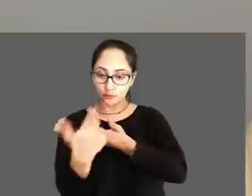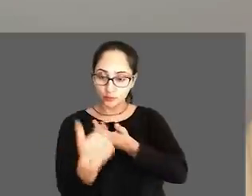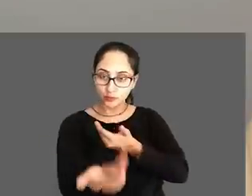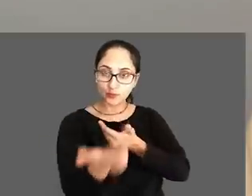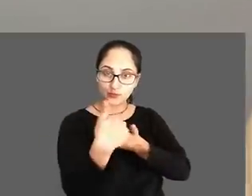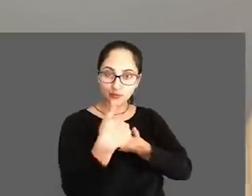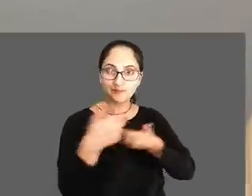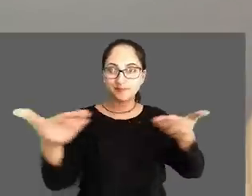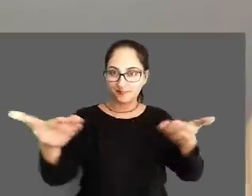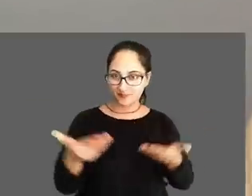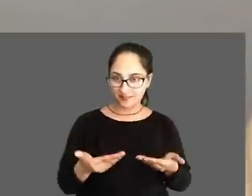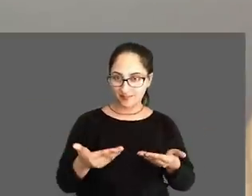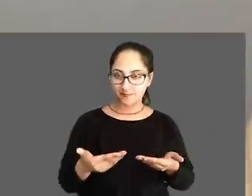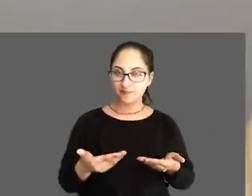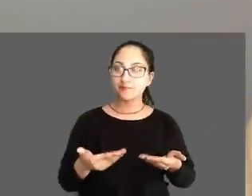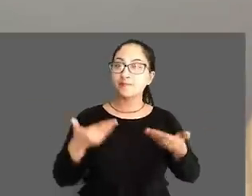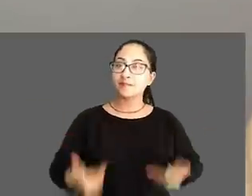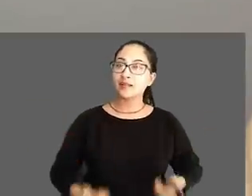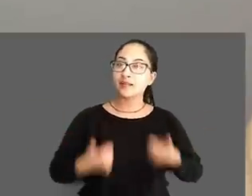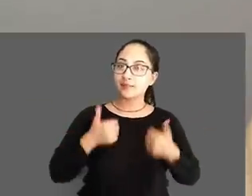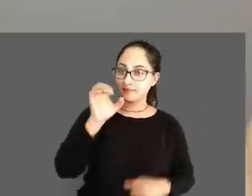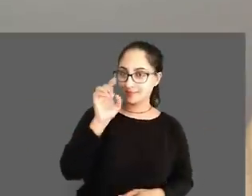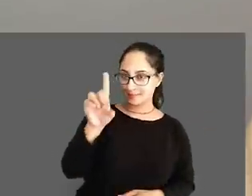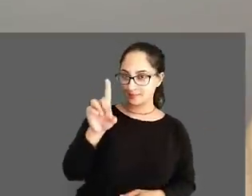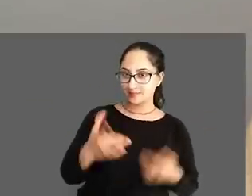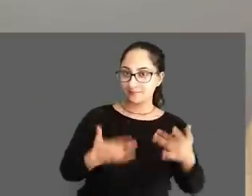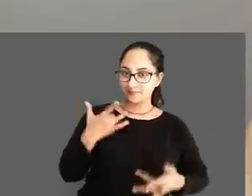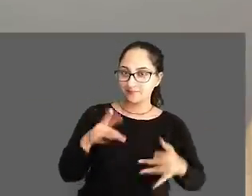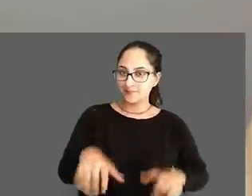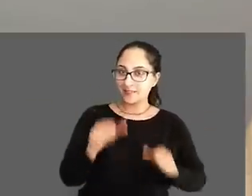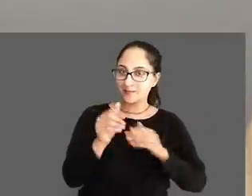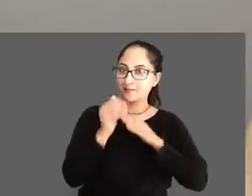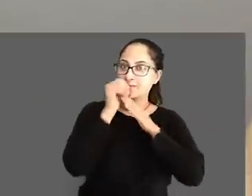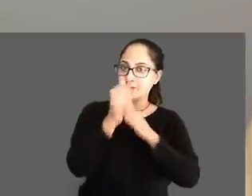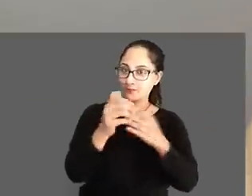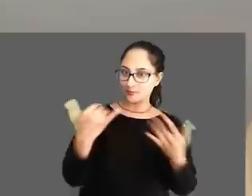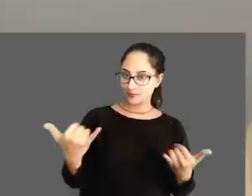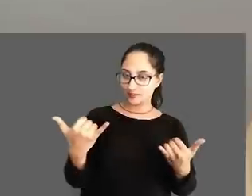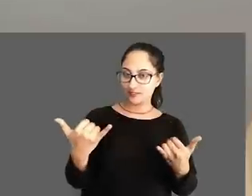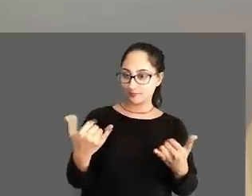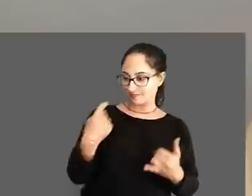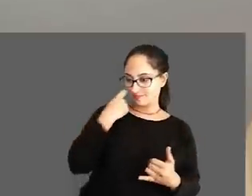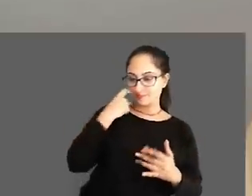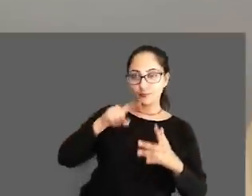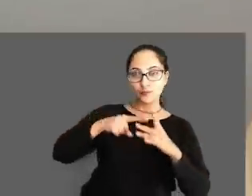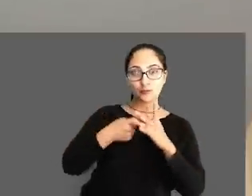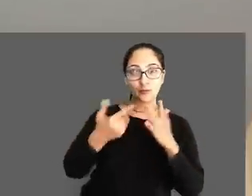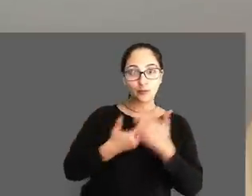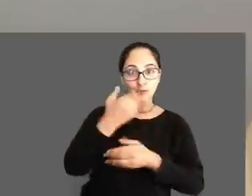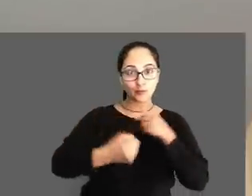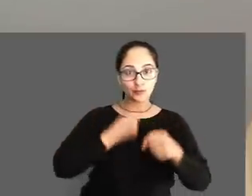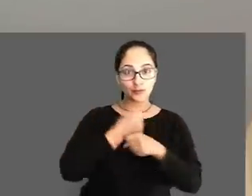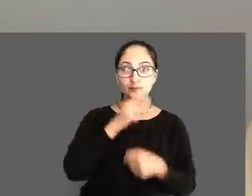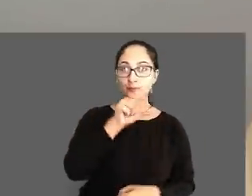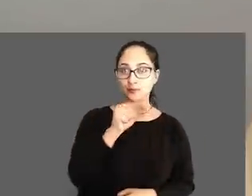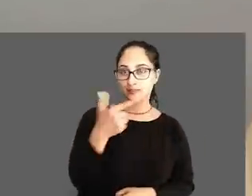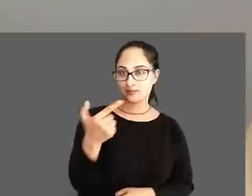globe. I'm coming to you from Edmonton, and I'm so excited to be hosting tonight as we kick off the first few weeks of